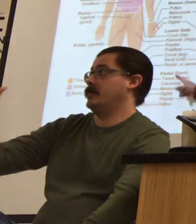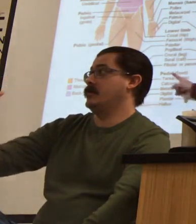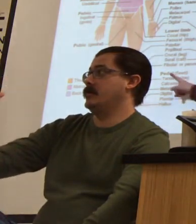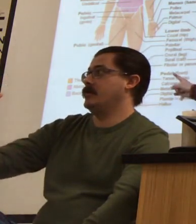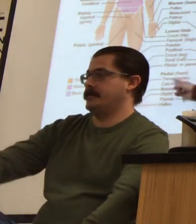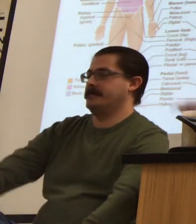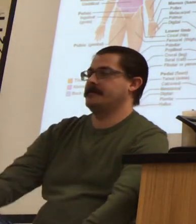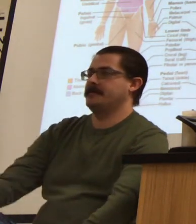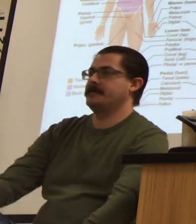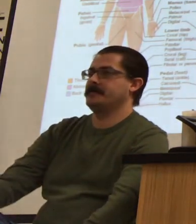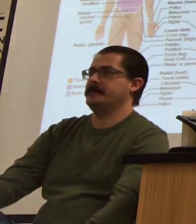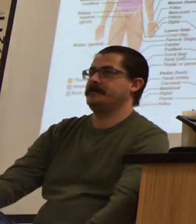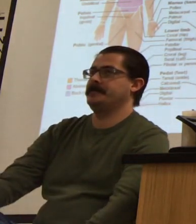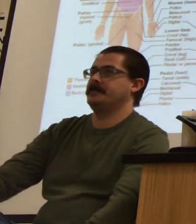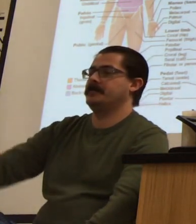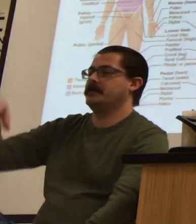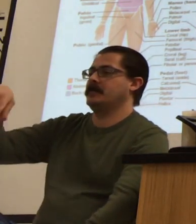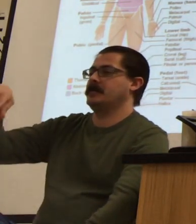Okay?